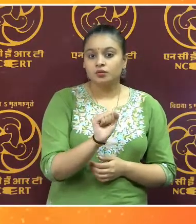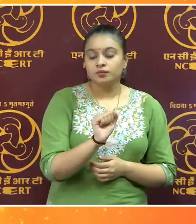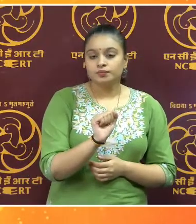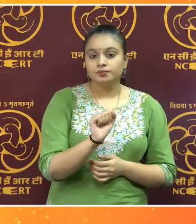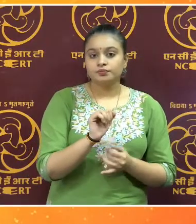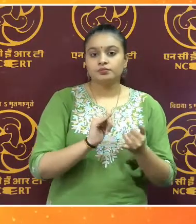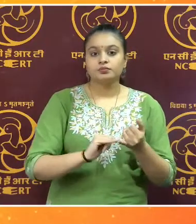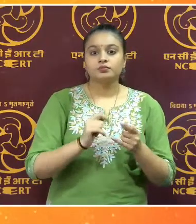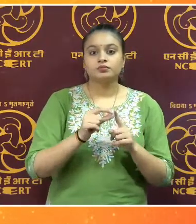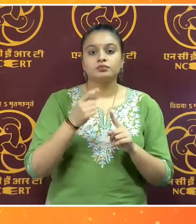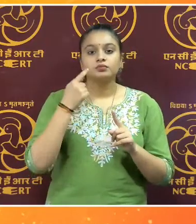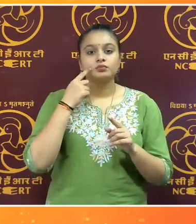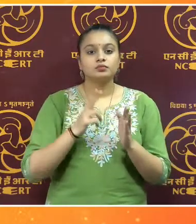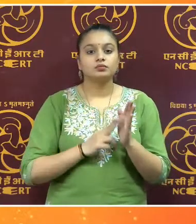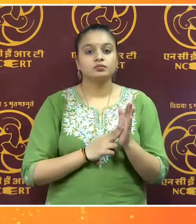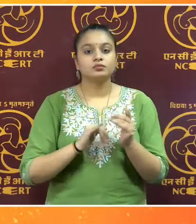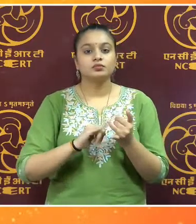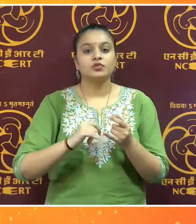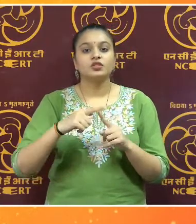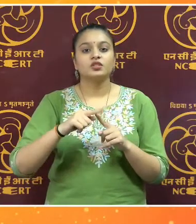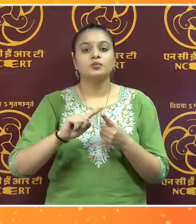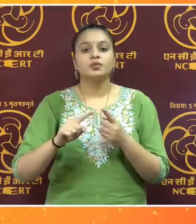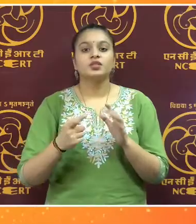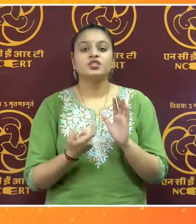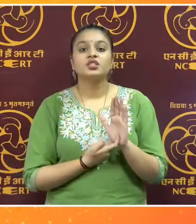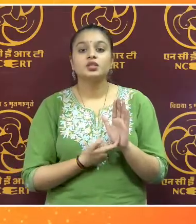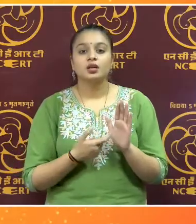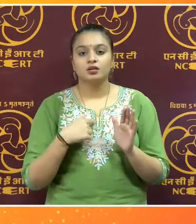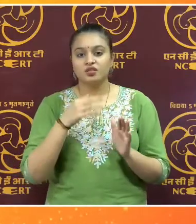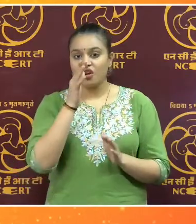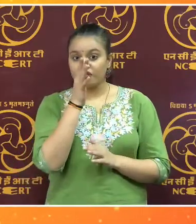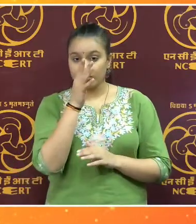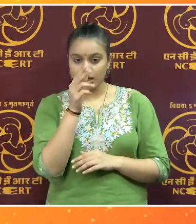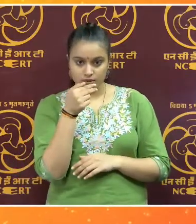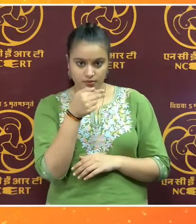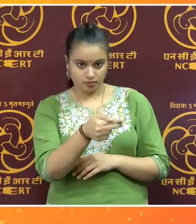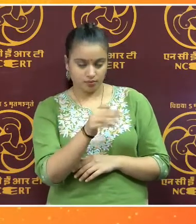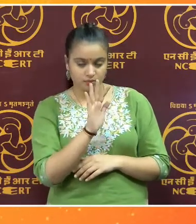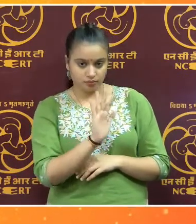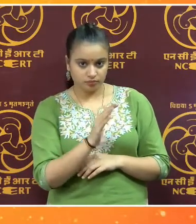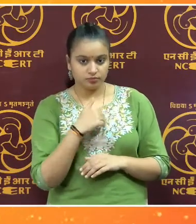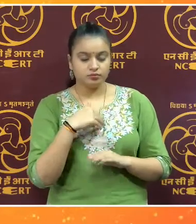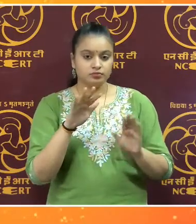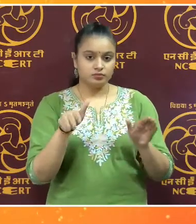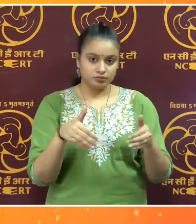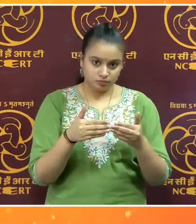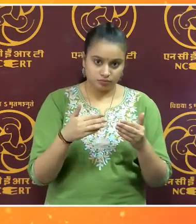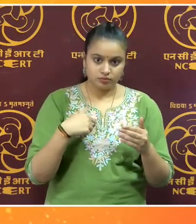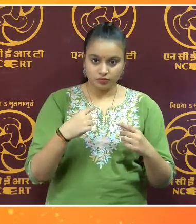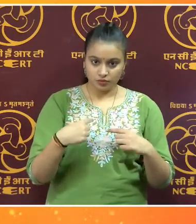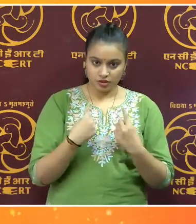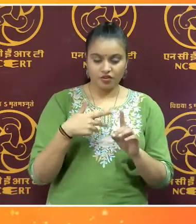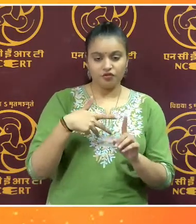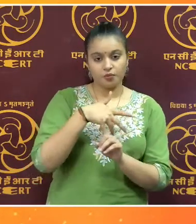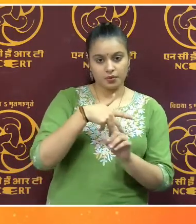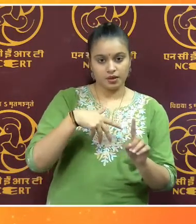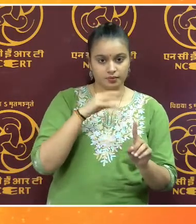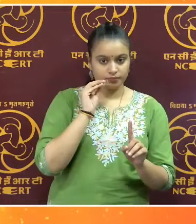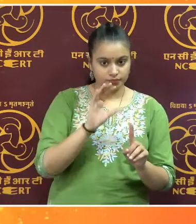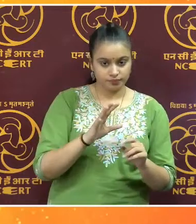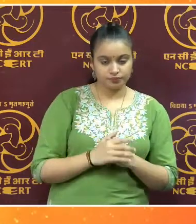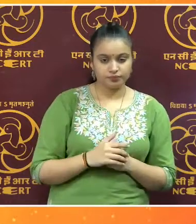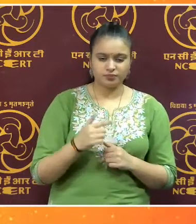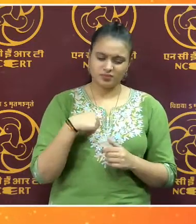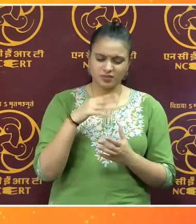He is actually giving a fake name here, a fake identity. So he's just introducing himself with a background. I was still